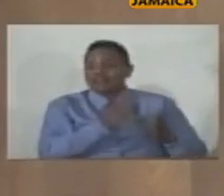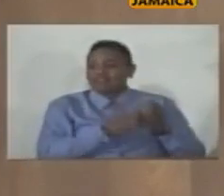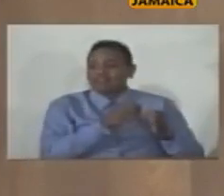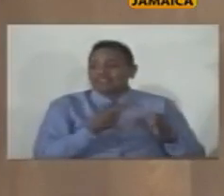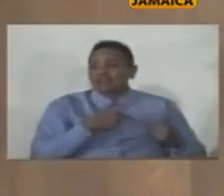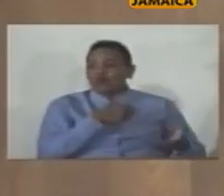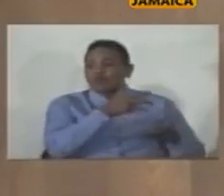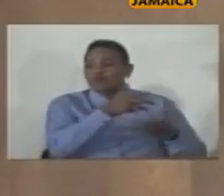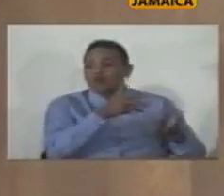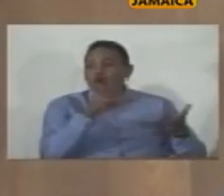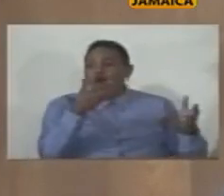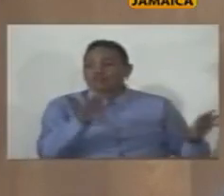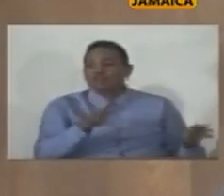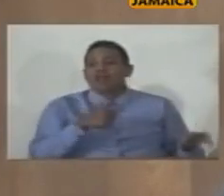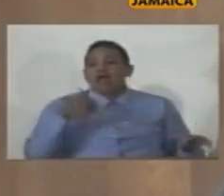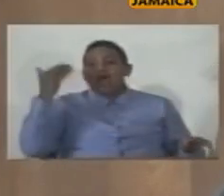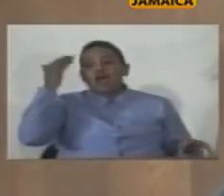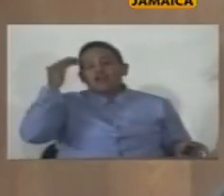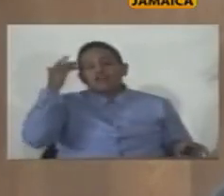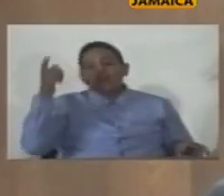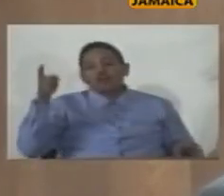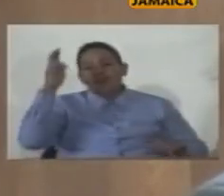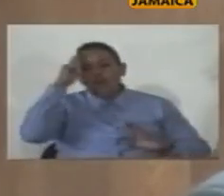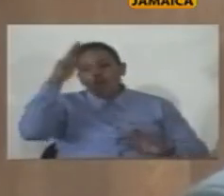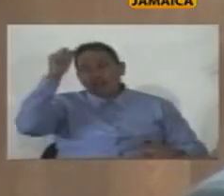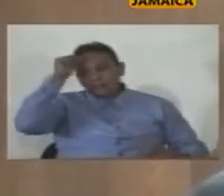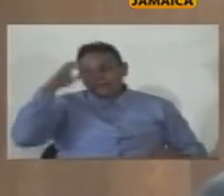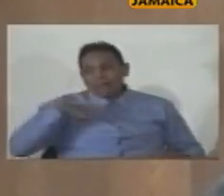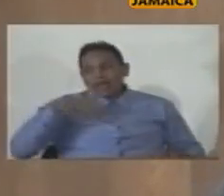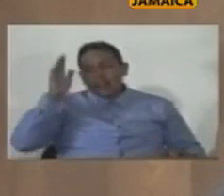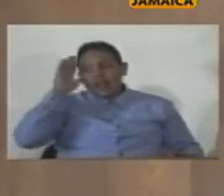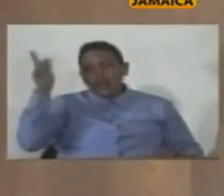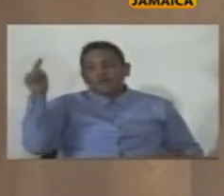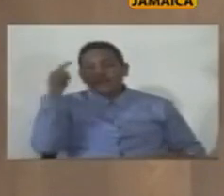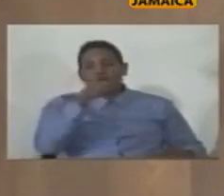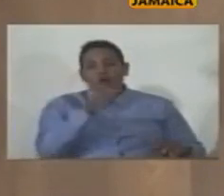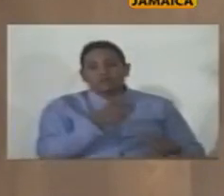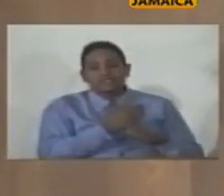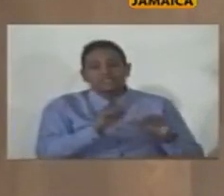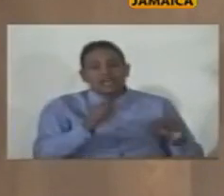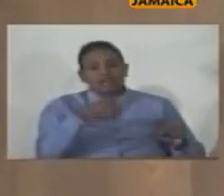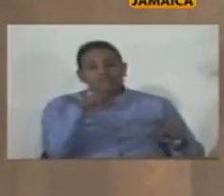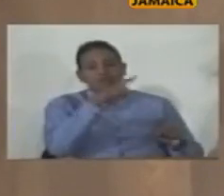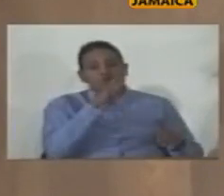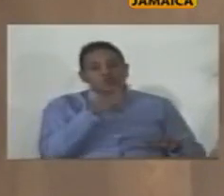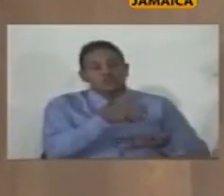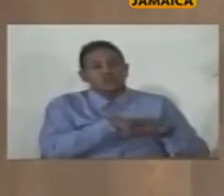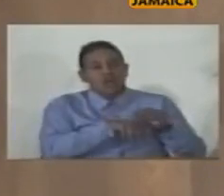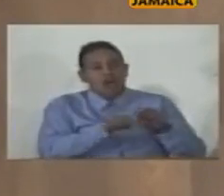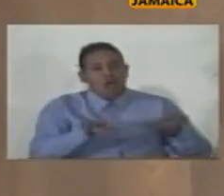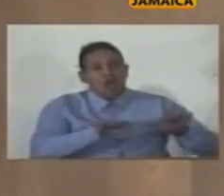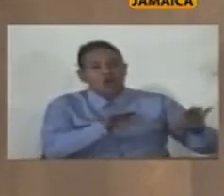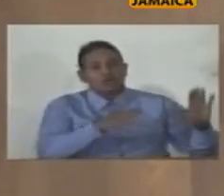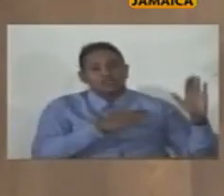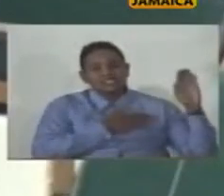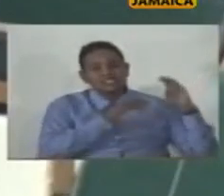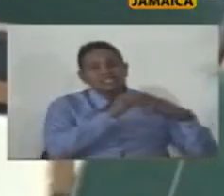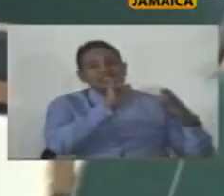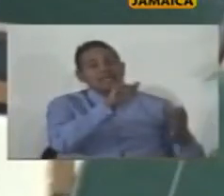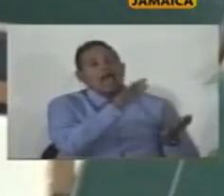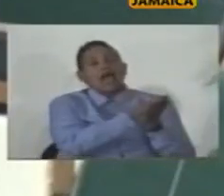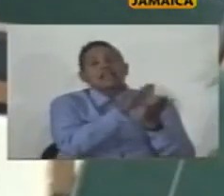about it already, and I know that you're an honorable man, and you will come to a rescue to those hard-working citizens in Alligator Pond.